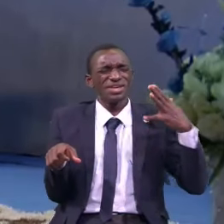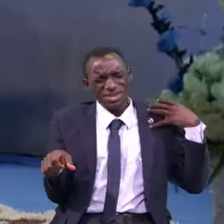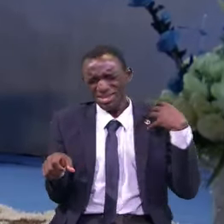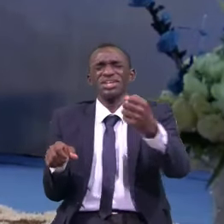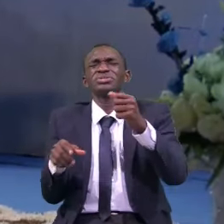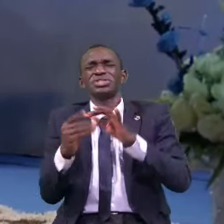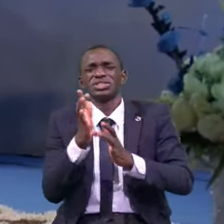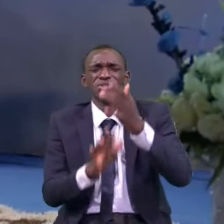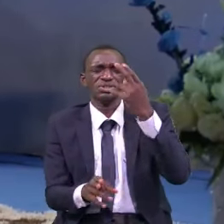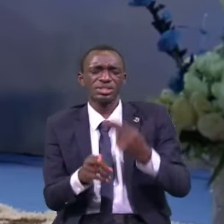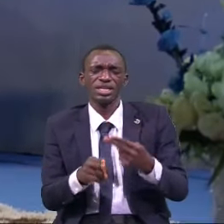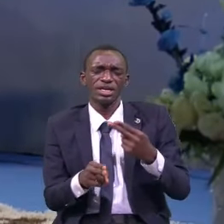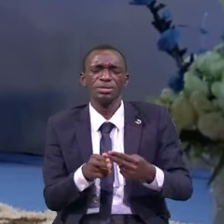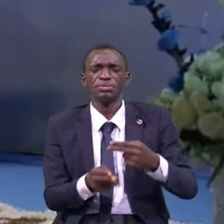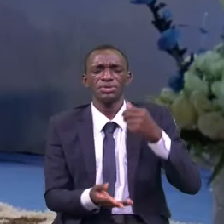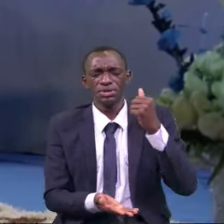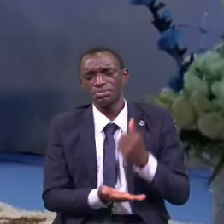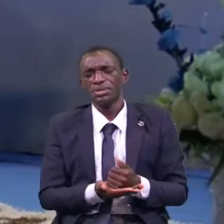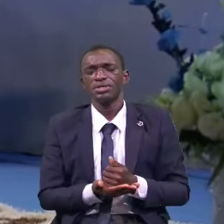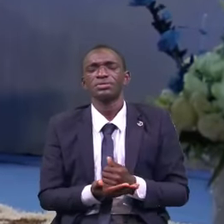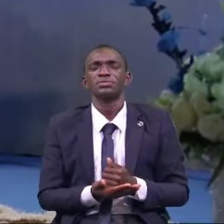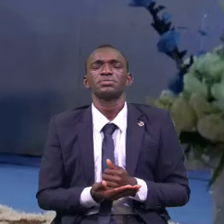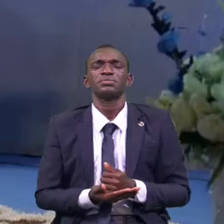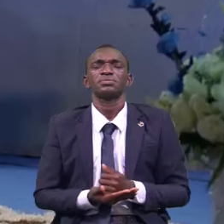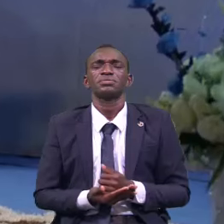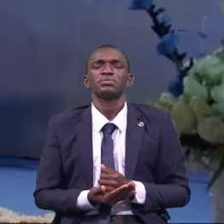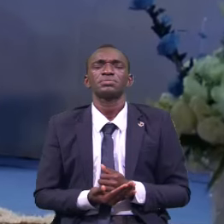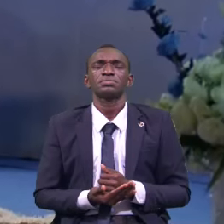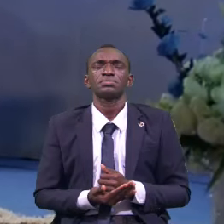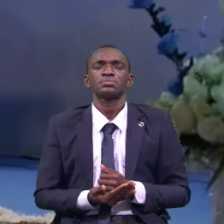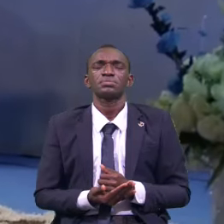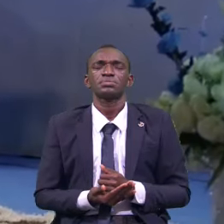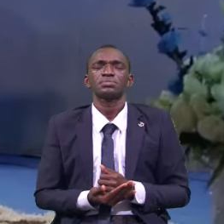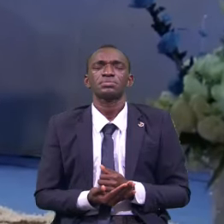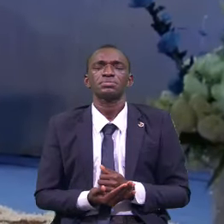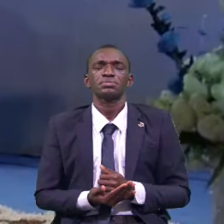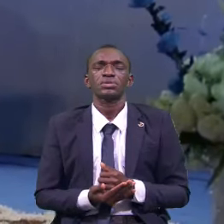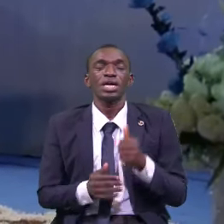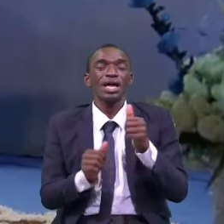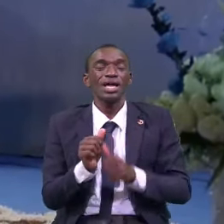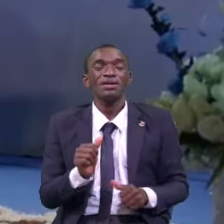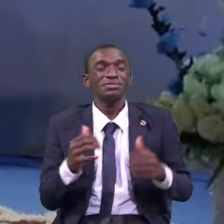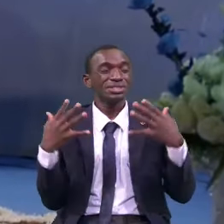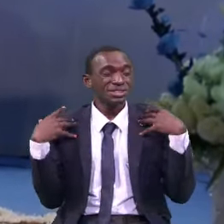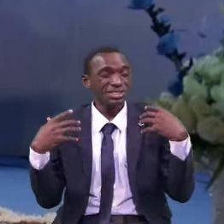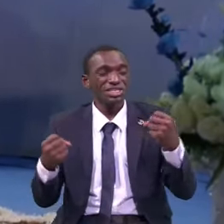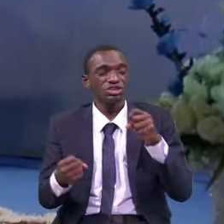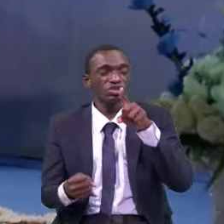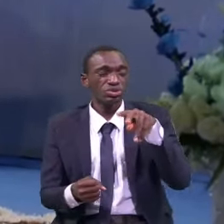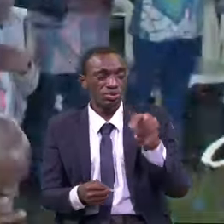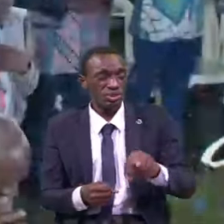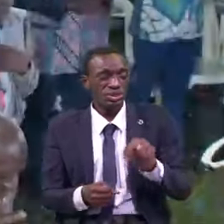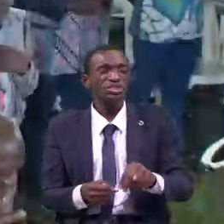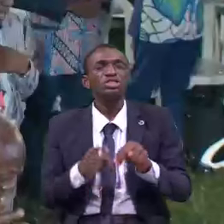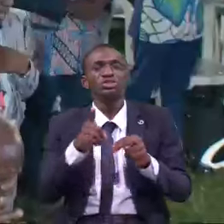name. Every healing you need, you have